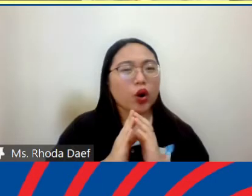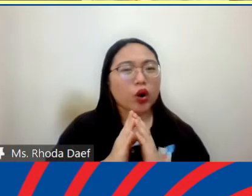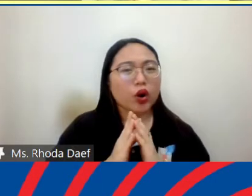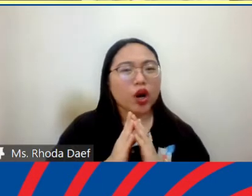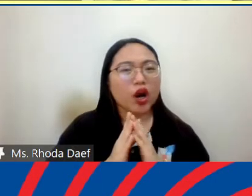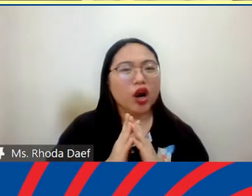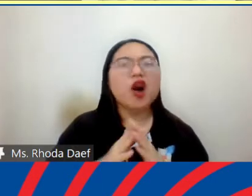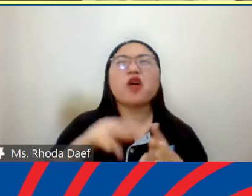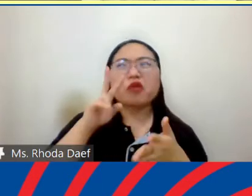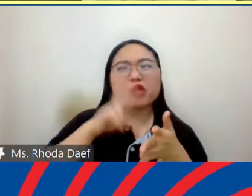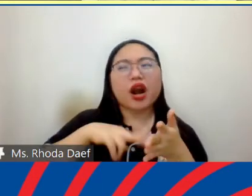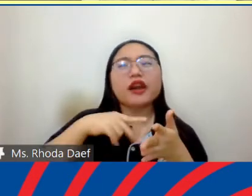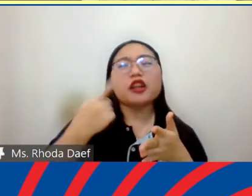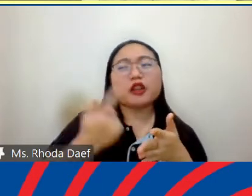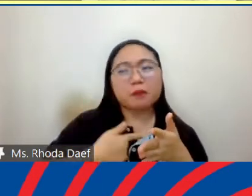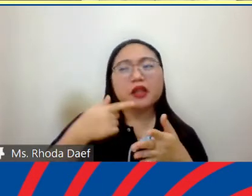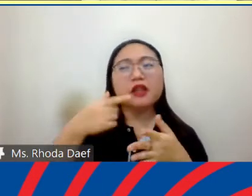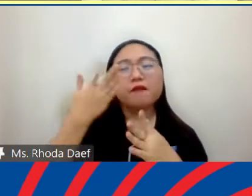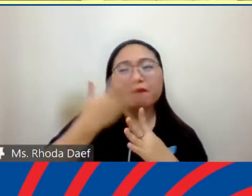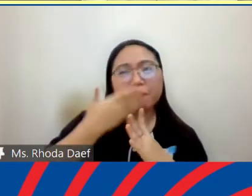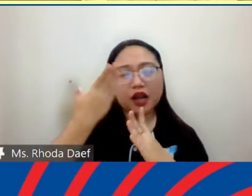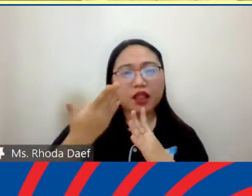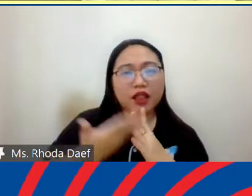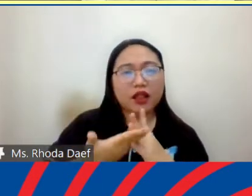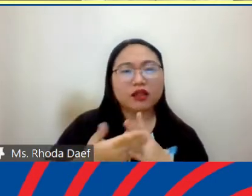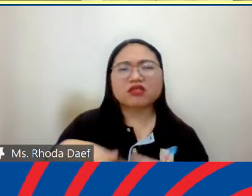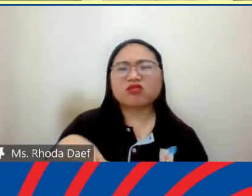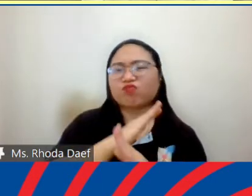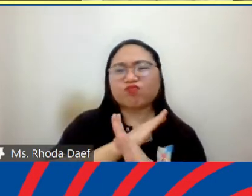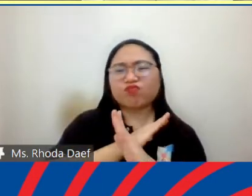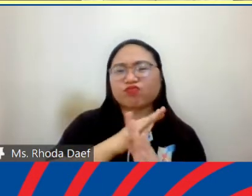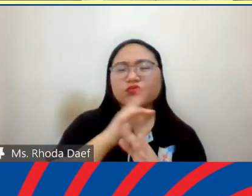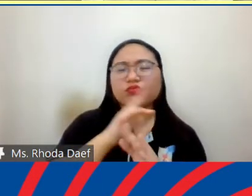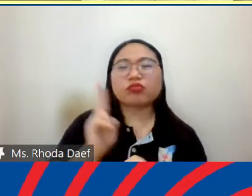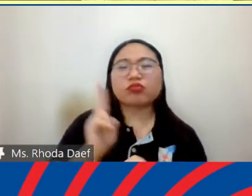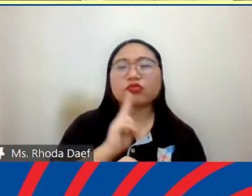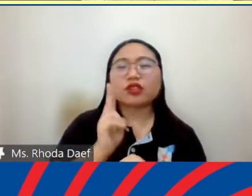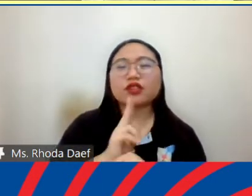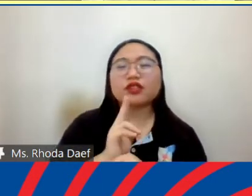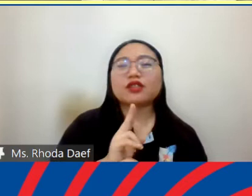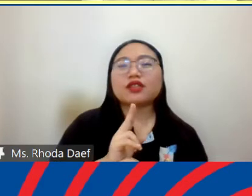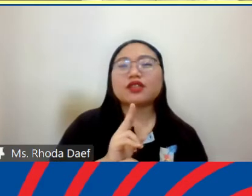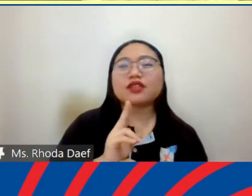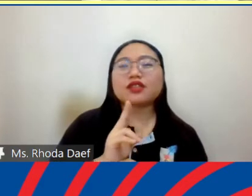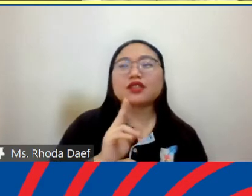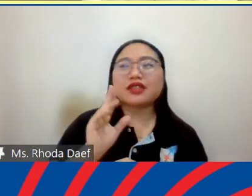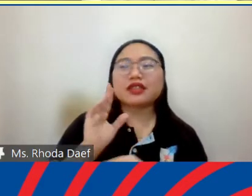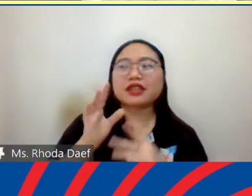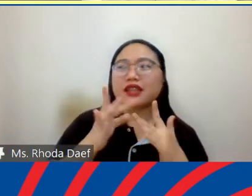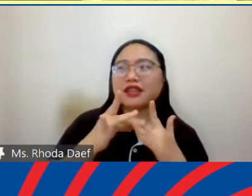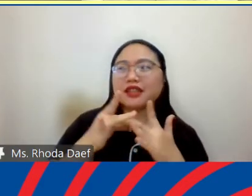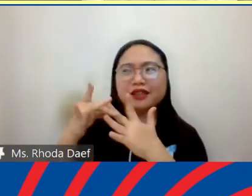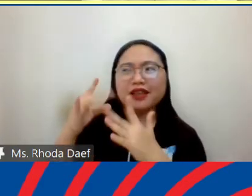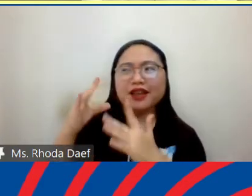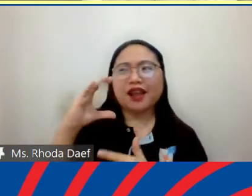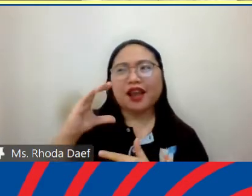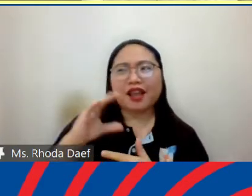README file? And then avoid using special characters like for example yung